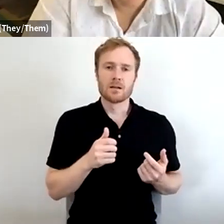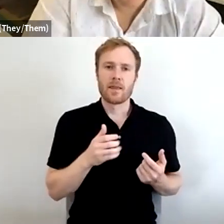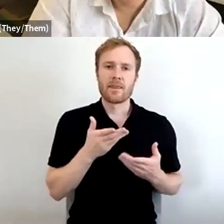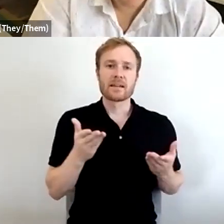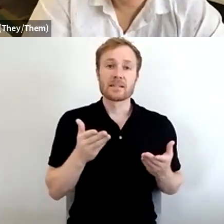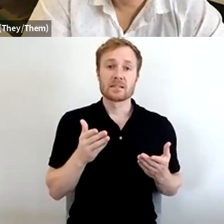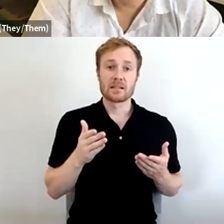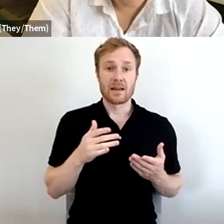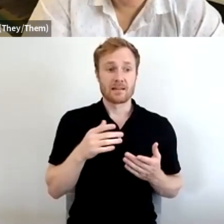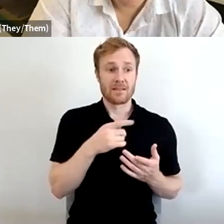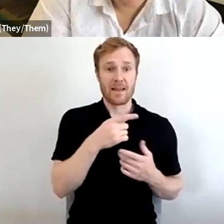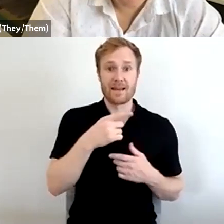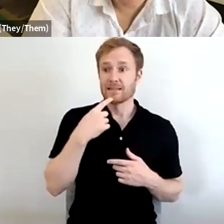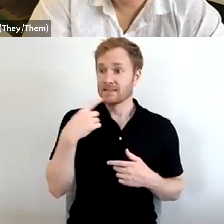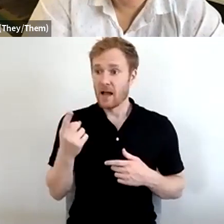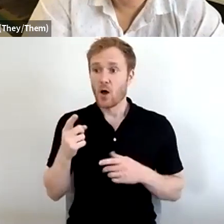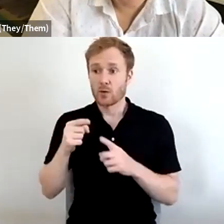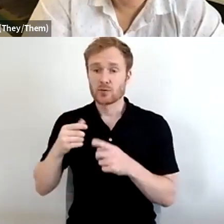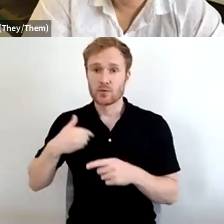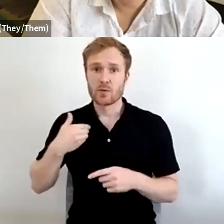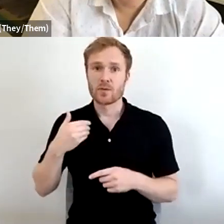that hurts your feelings, then that means they're right.